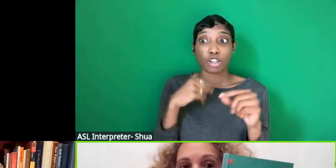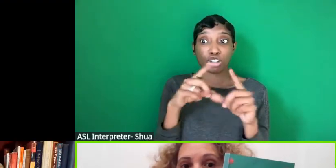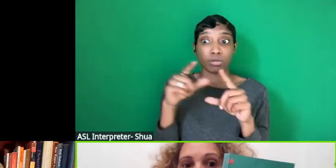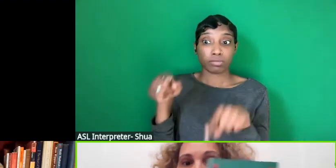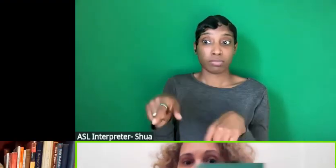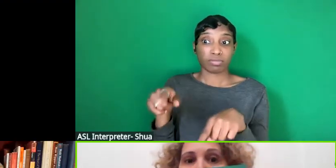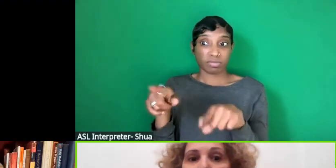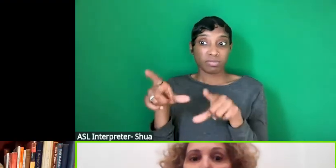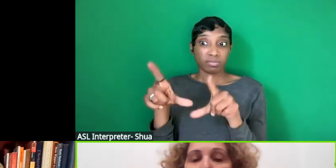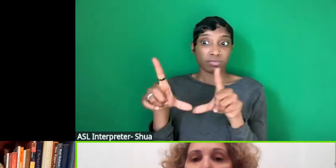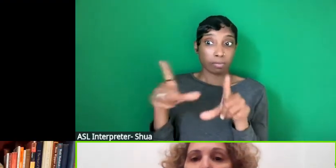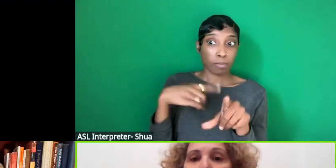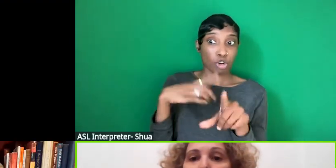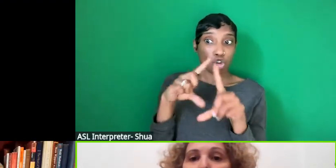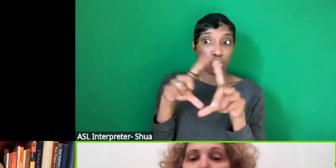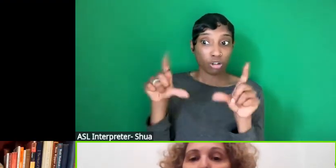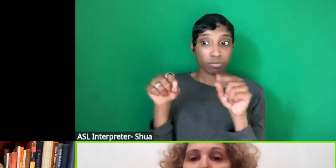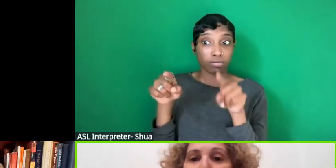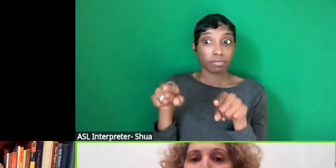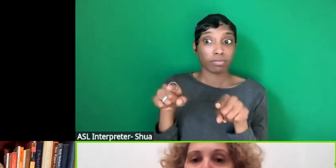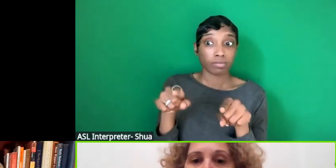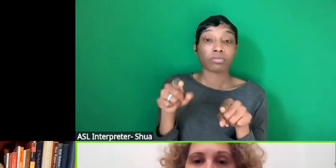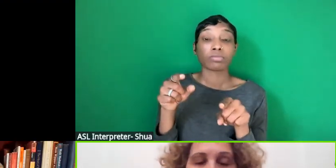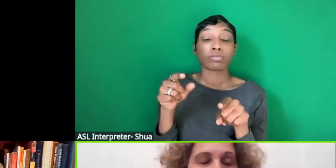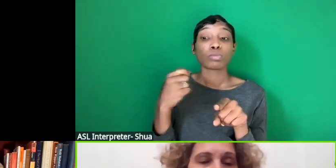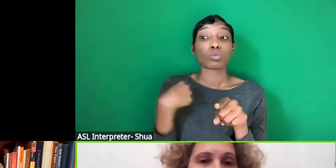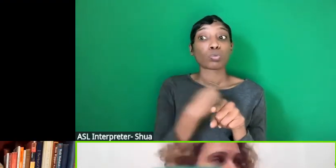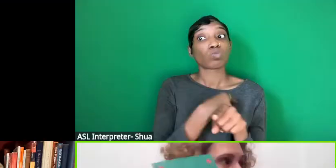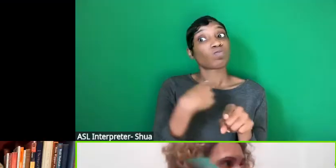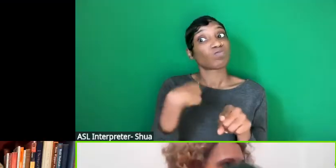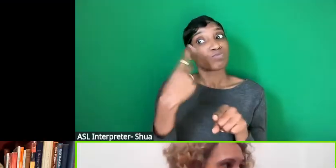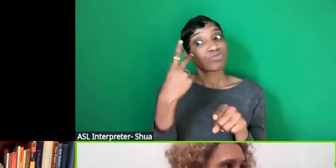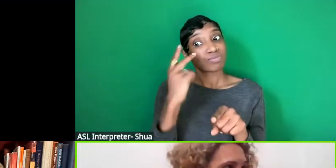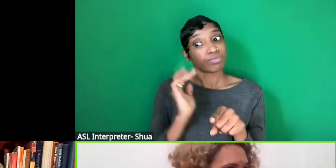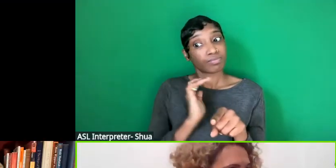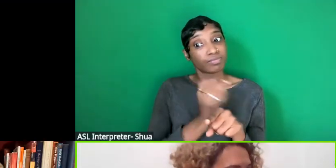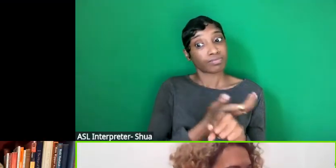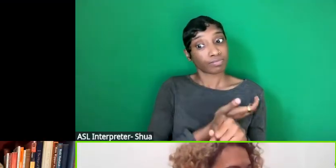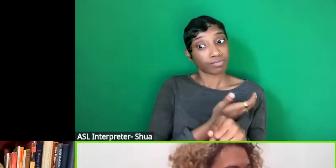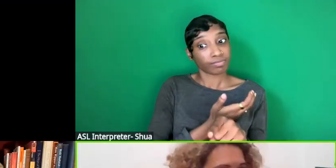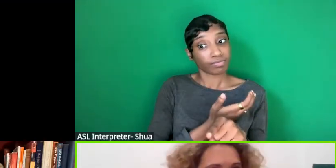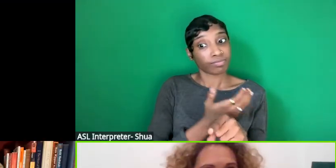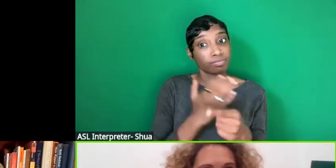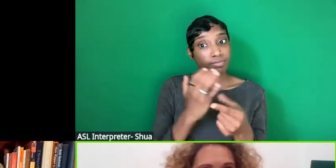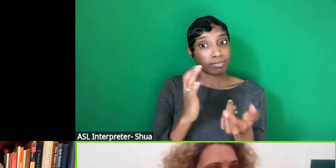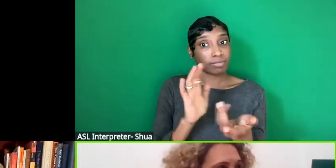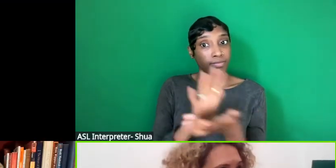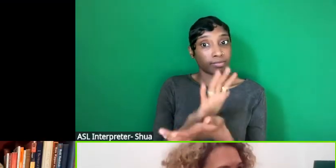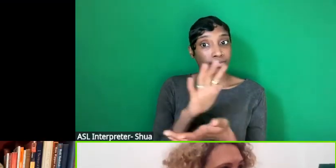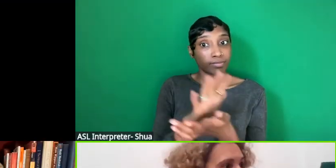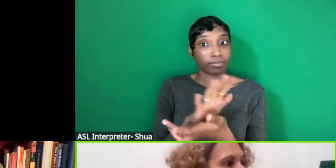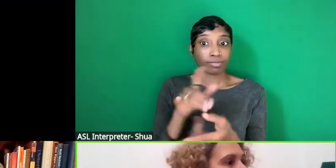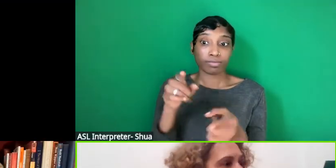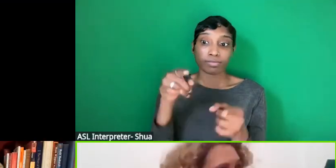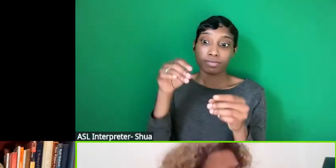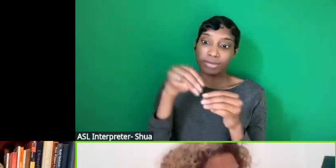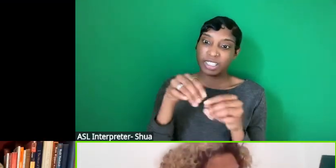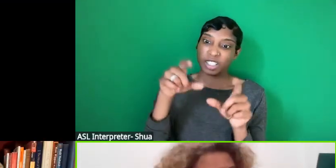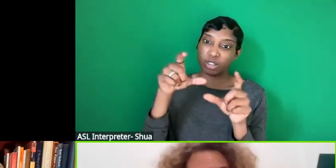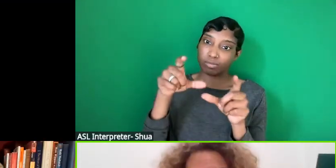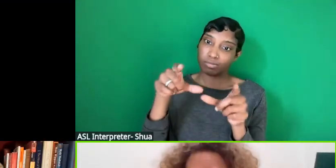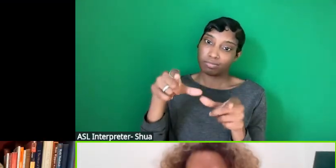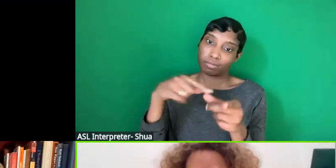And so you'll see the paper is actually in the middle here. Let me see if I can show you. In the close-up, we have